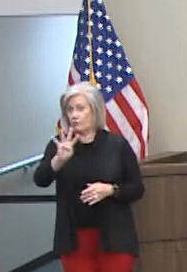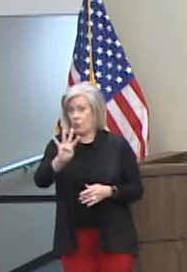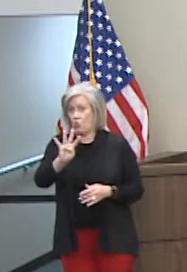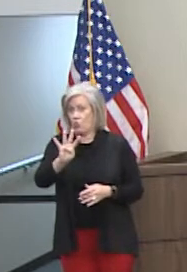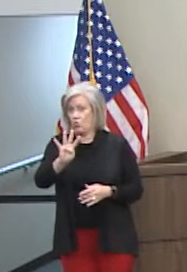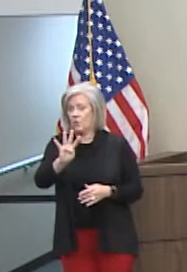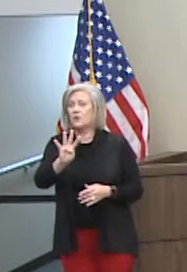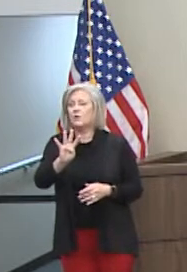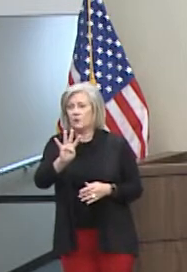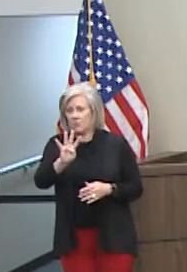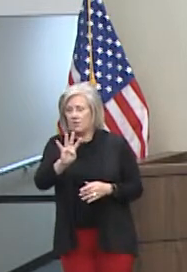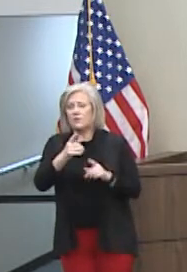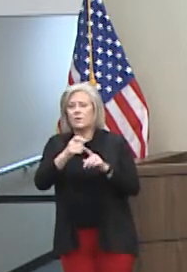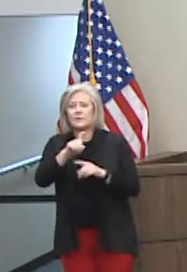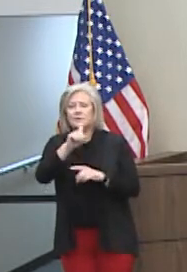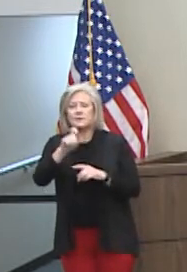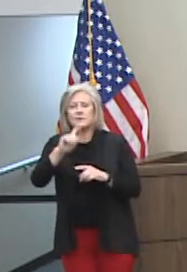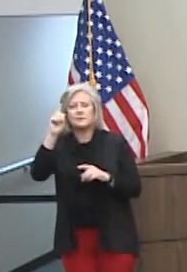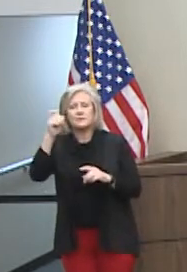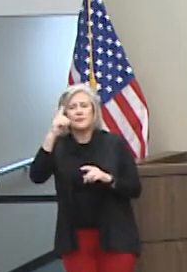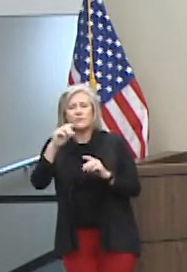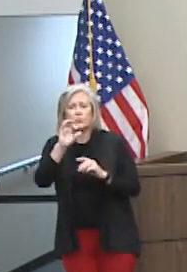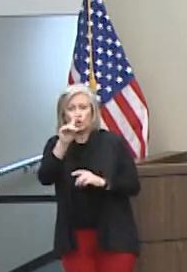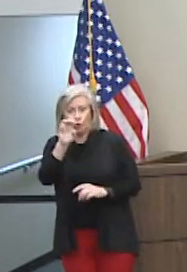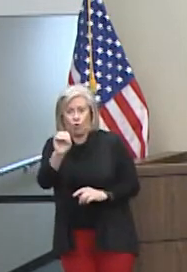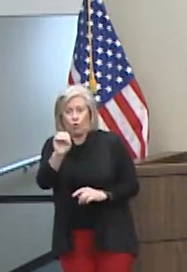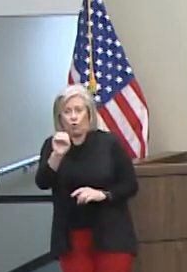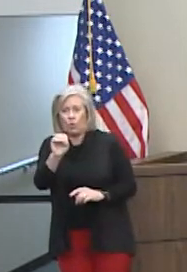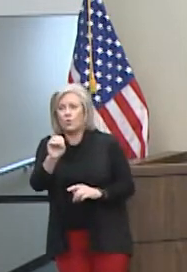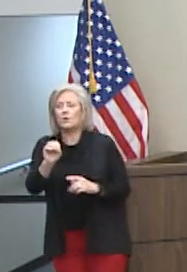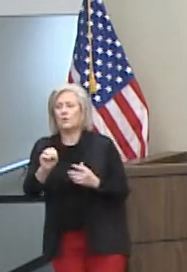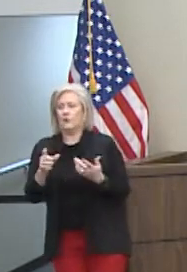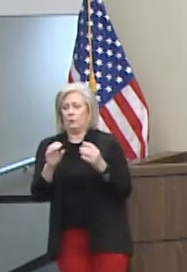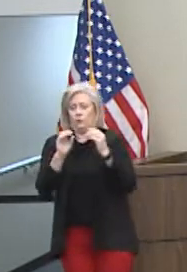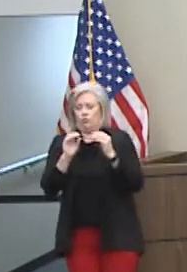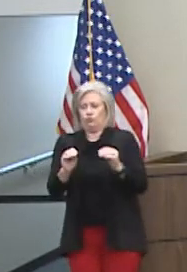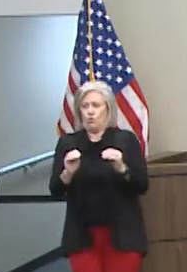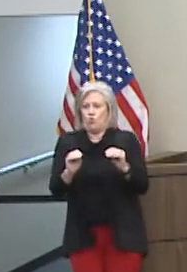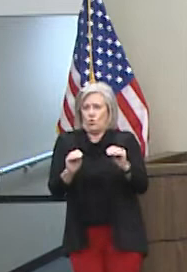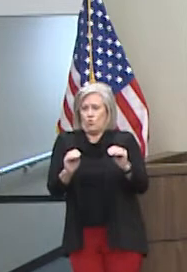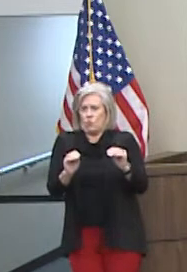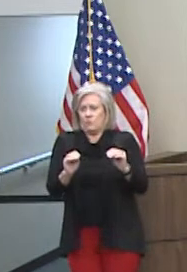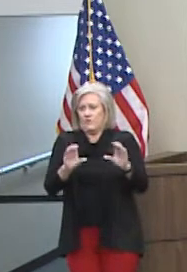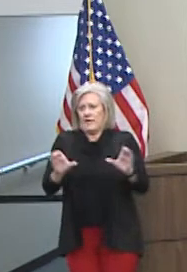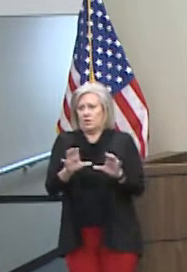551.074 of the Texas Government Code, and no action was taken.